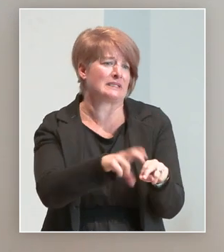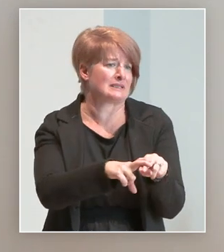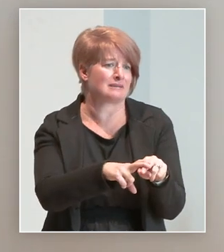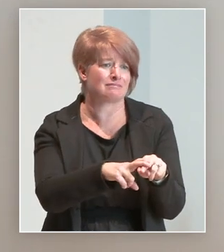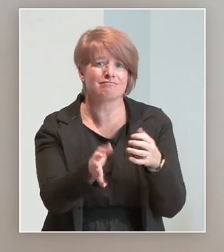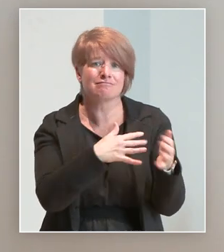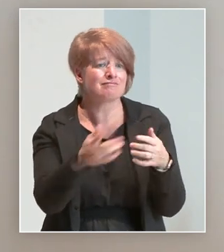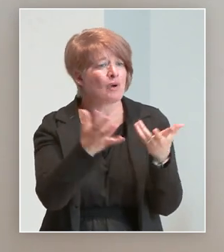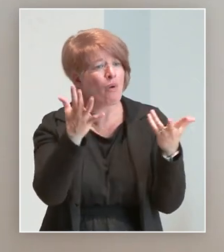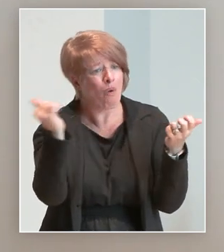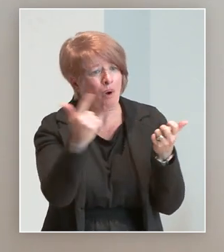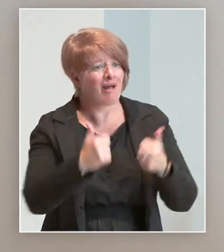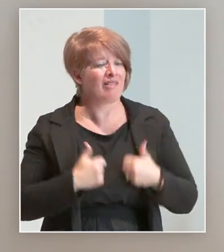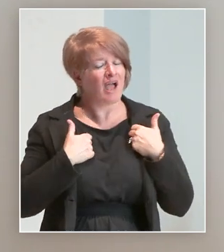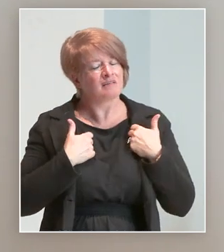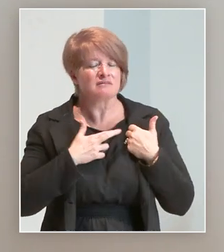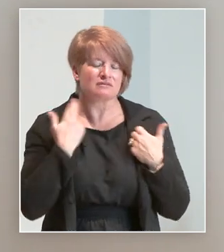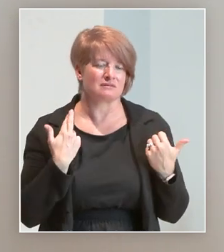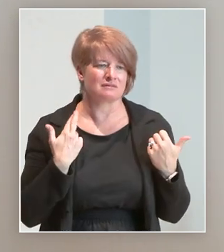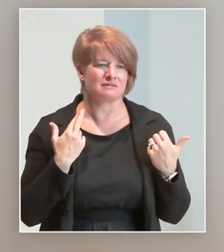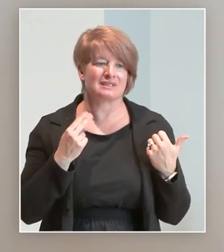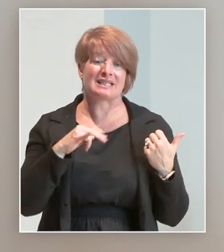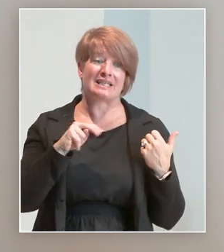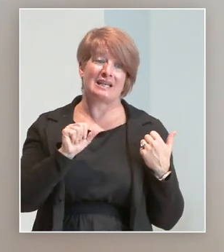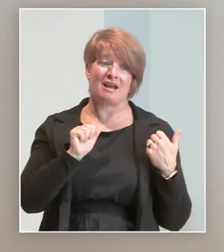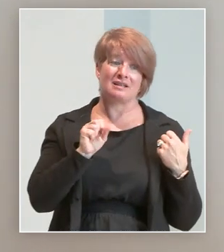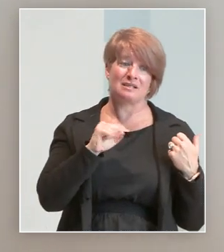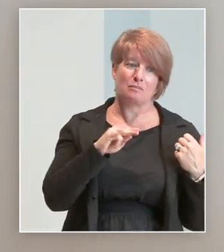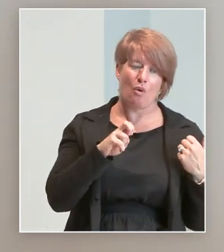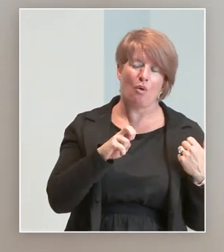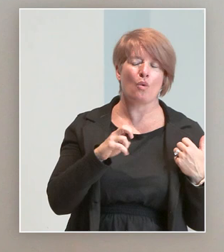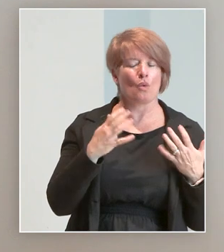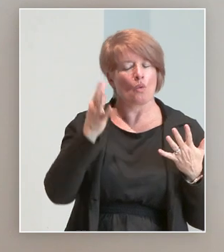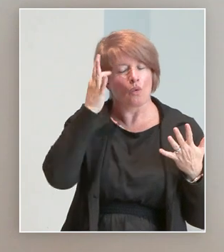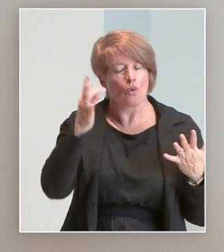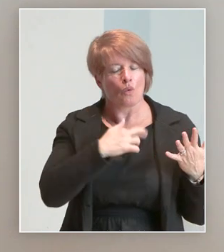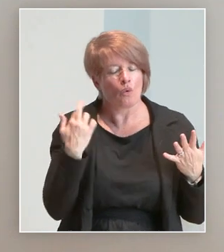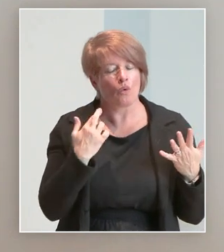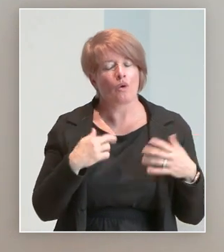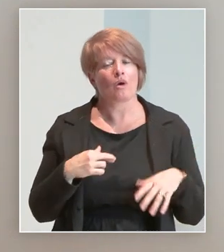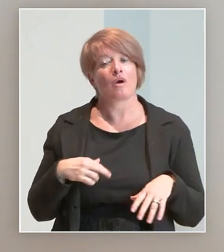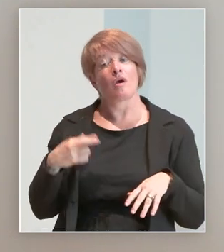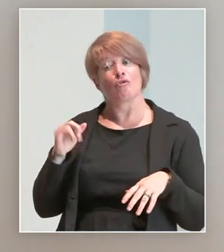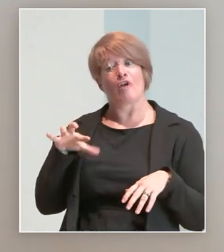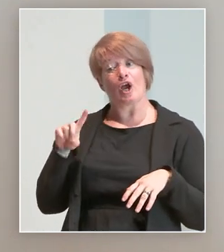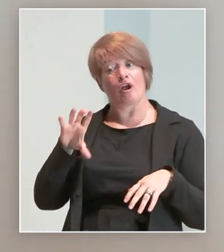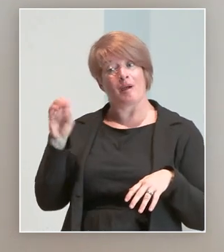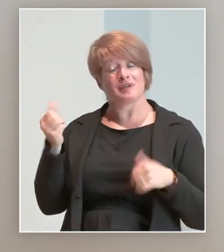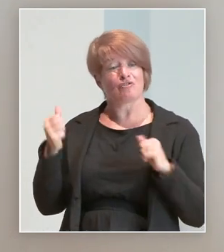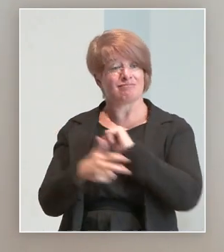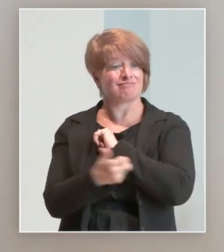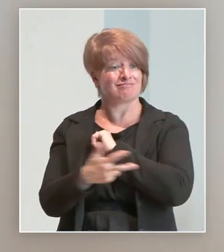at stake. Nina Simone played to all kinds of edges, especially when it came to a record company trying to take